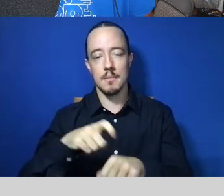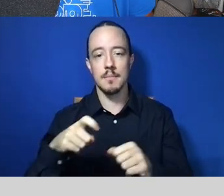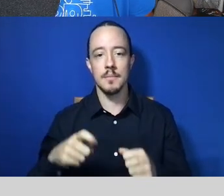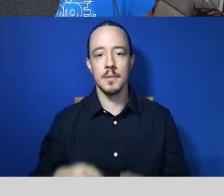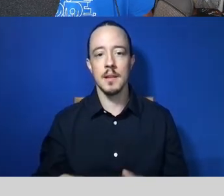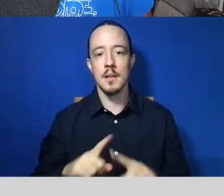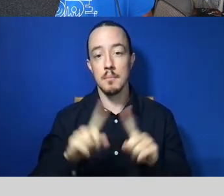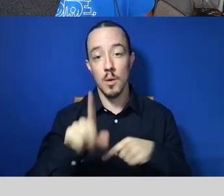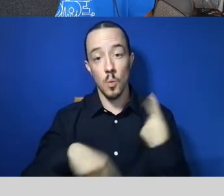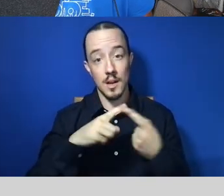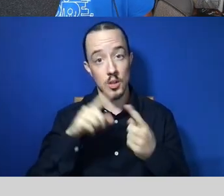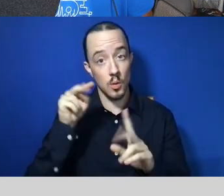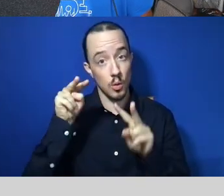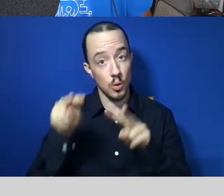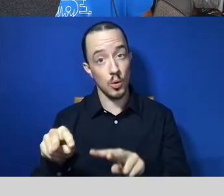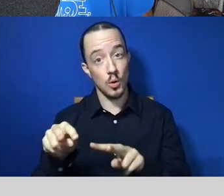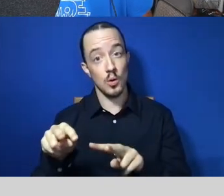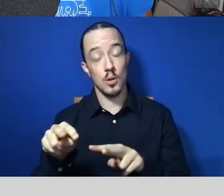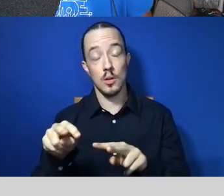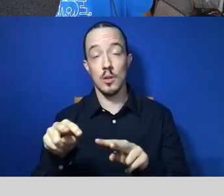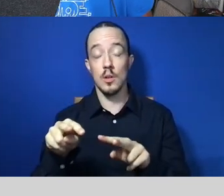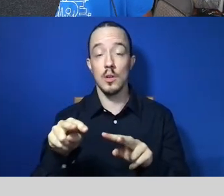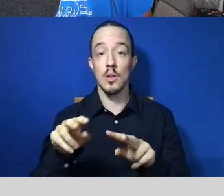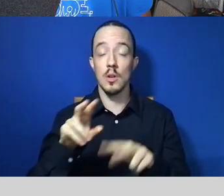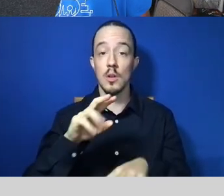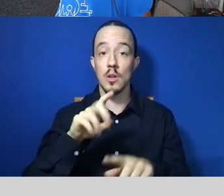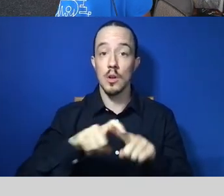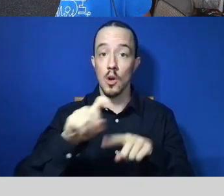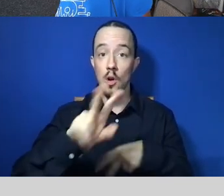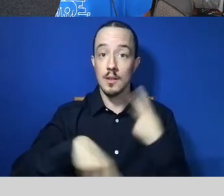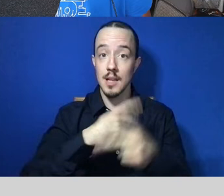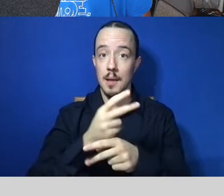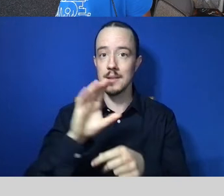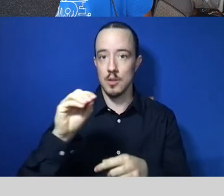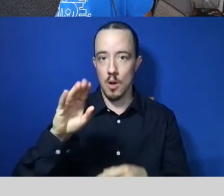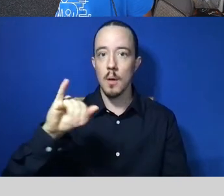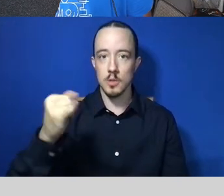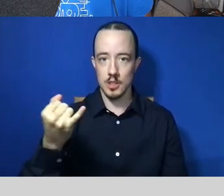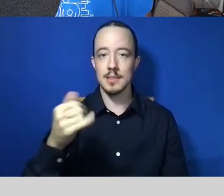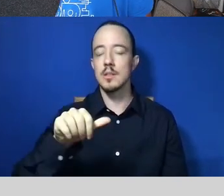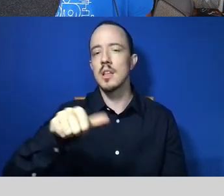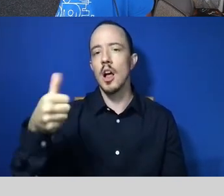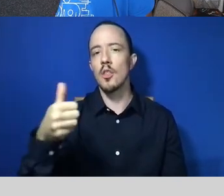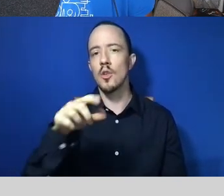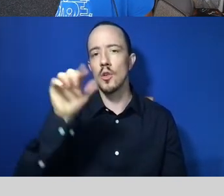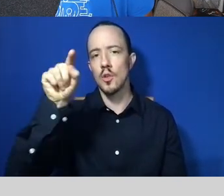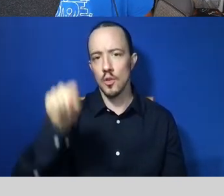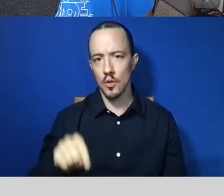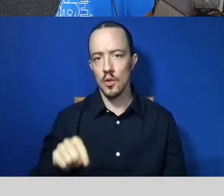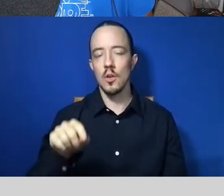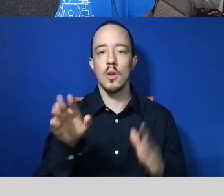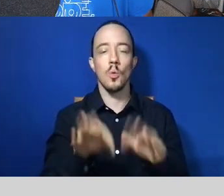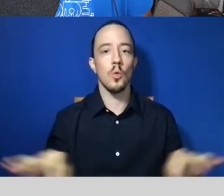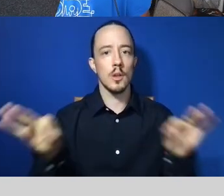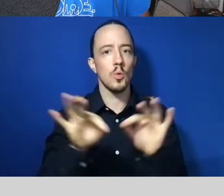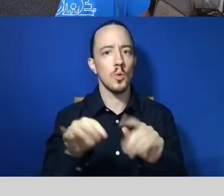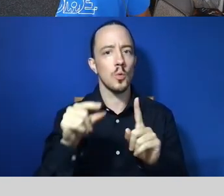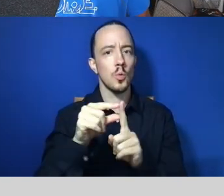time, which is the date time that we called. But when you look at call, you know, the call type, it's an object. All of the